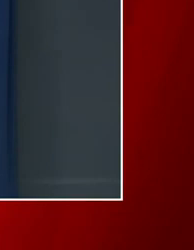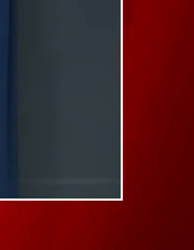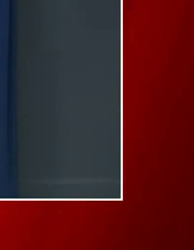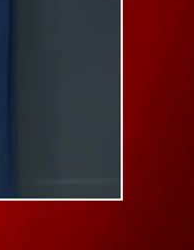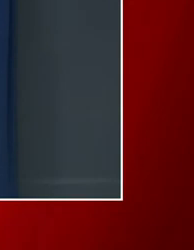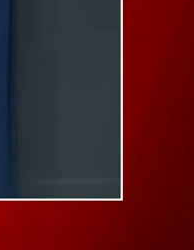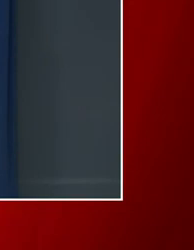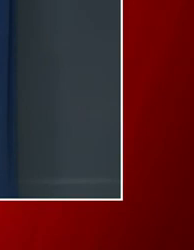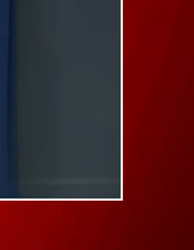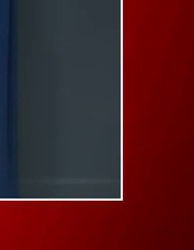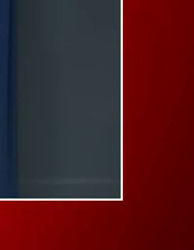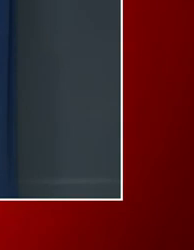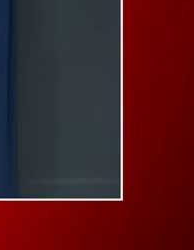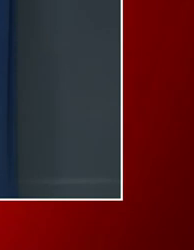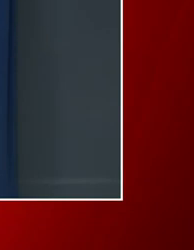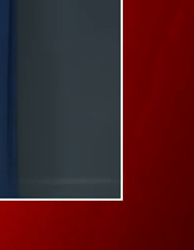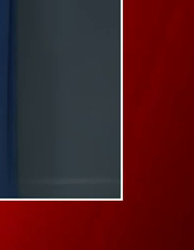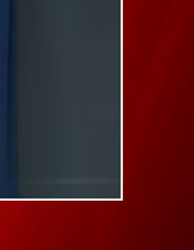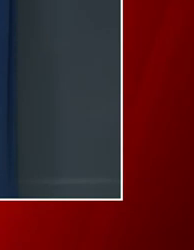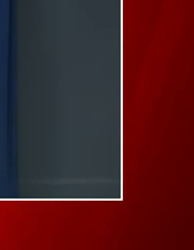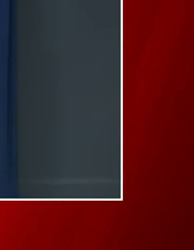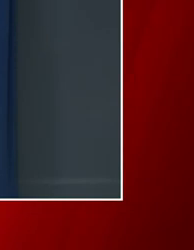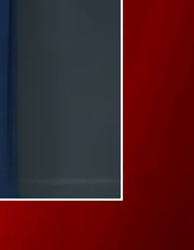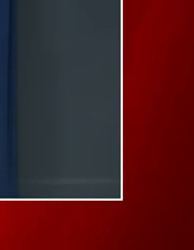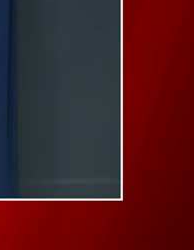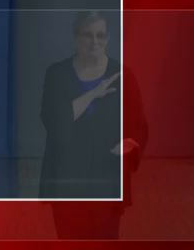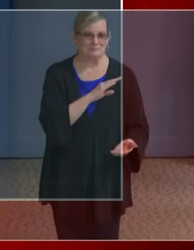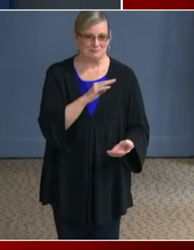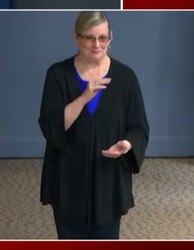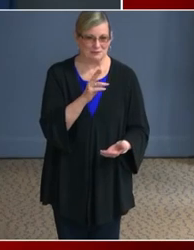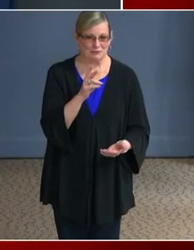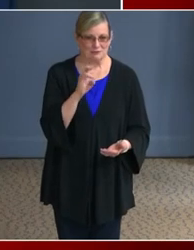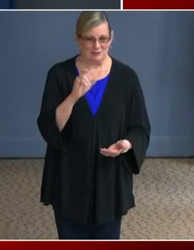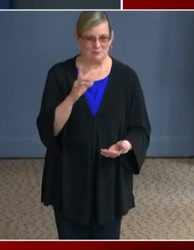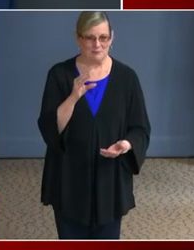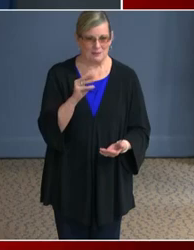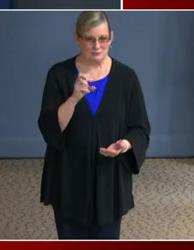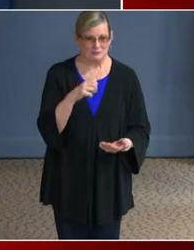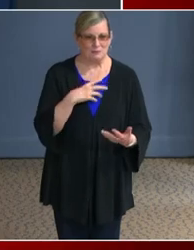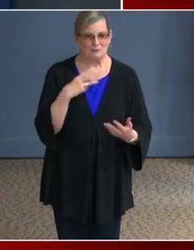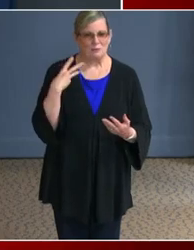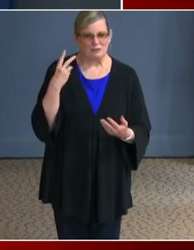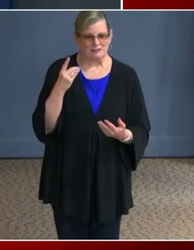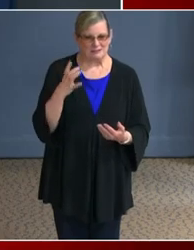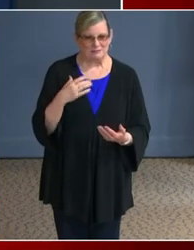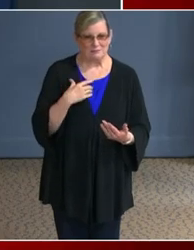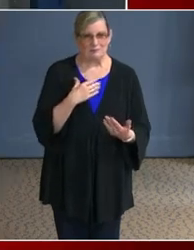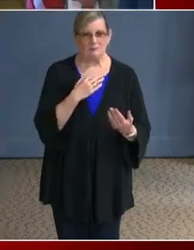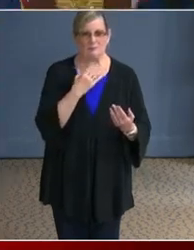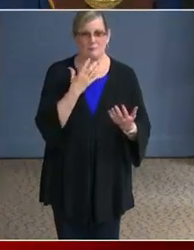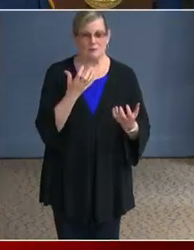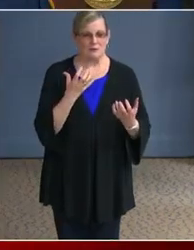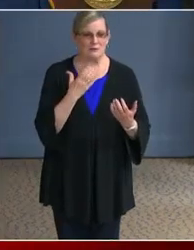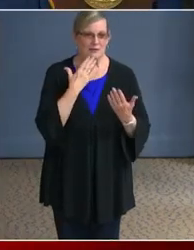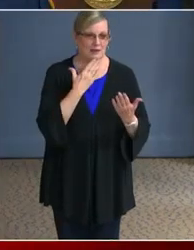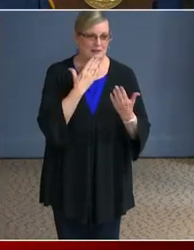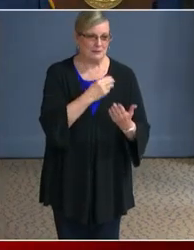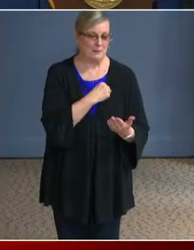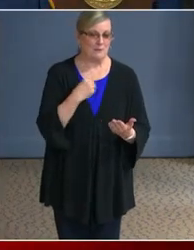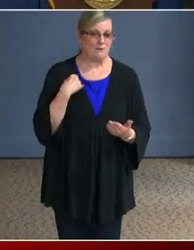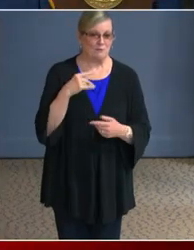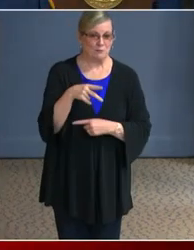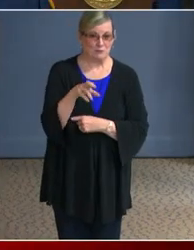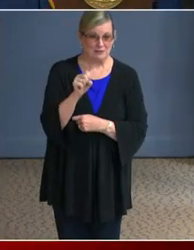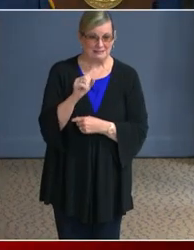everybody. I'm Muriel Bowser. I'm the Mayor of Washington, D.C., and I want to thank members of the press for joining us in